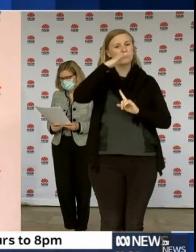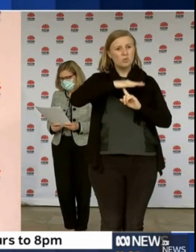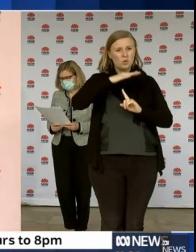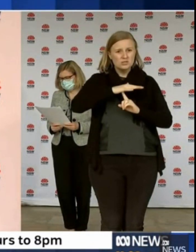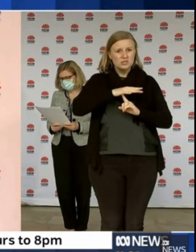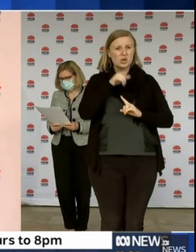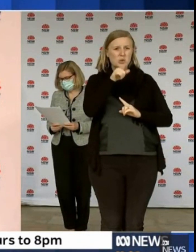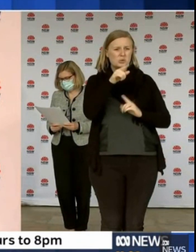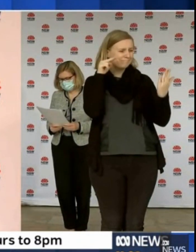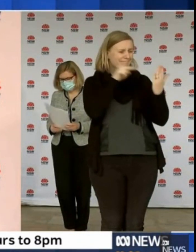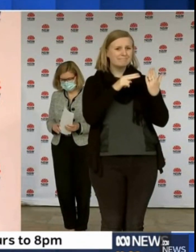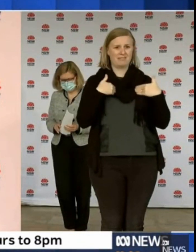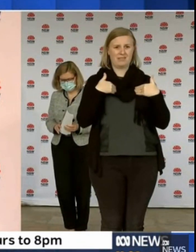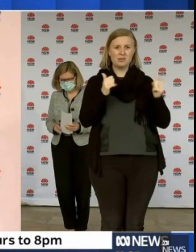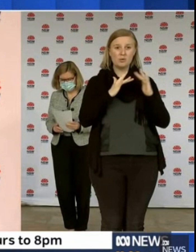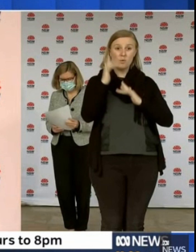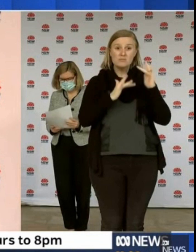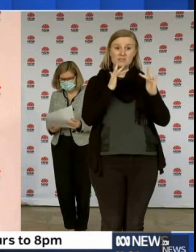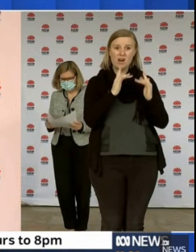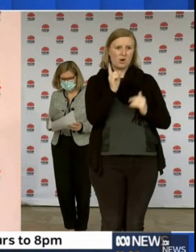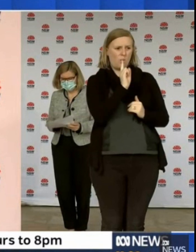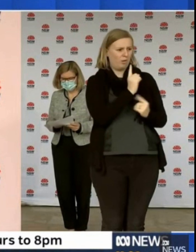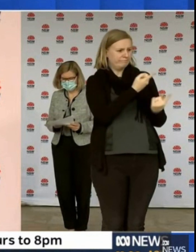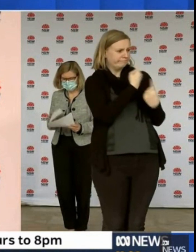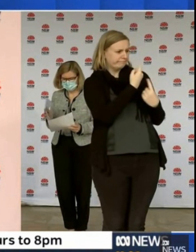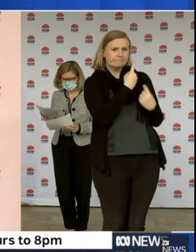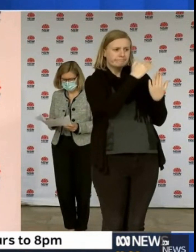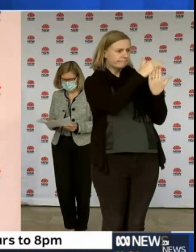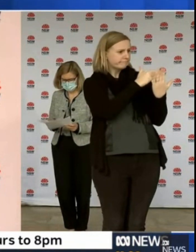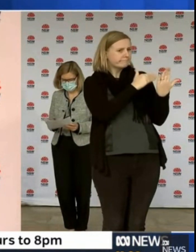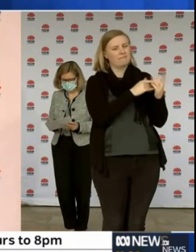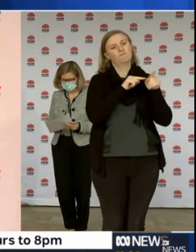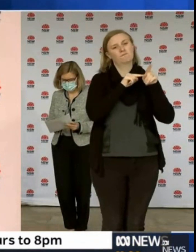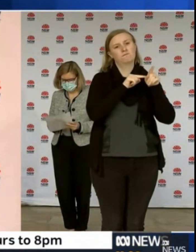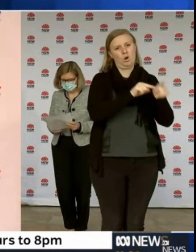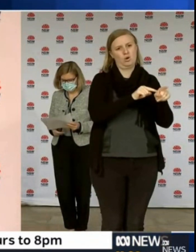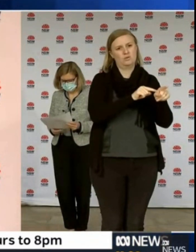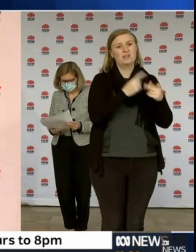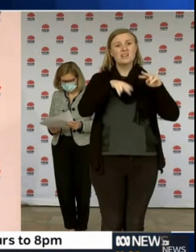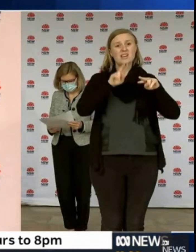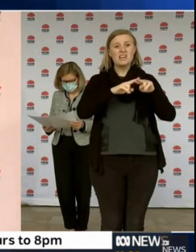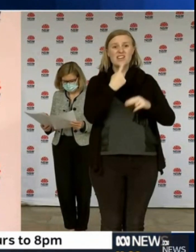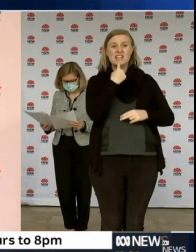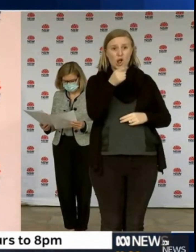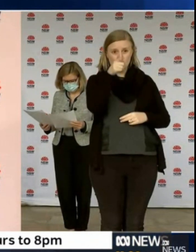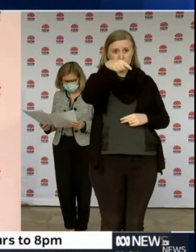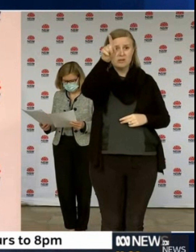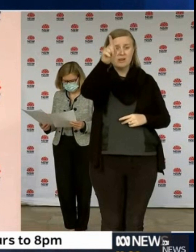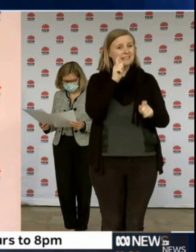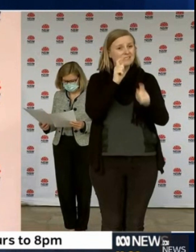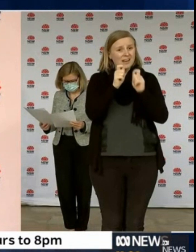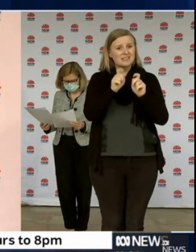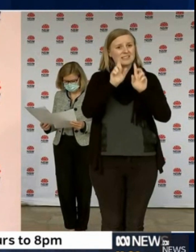for those venues of concern, to make sure you get tested and isolate if you've been asked to do so. Make sure you get tested and